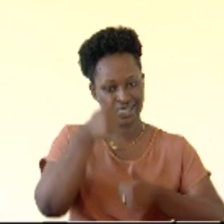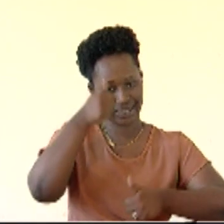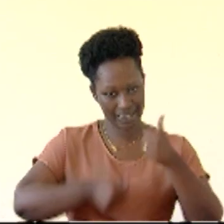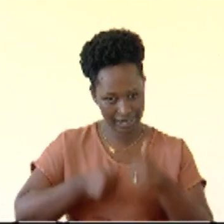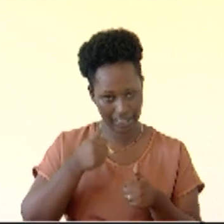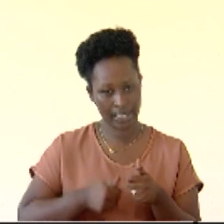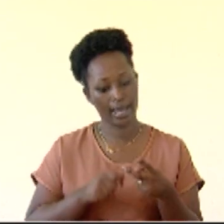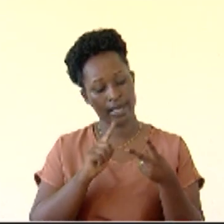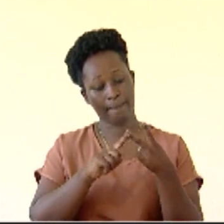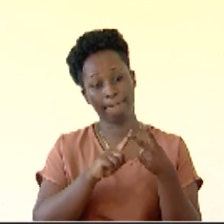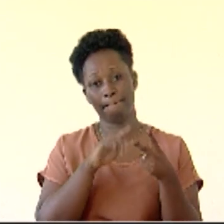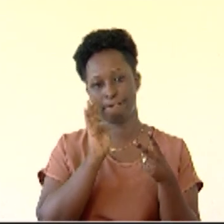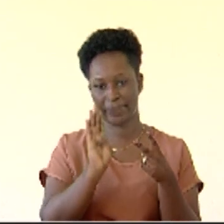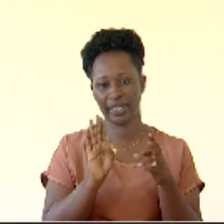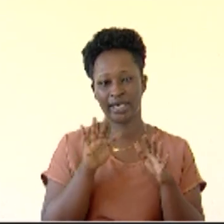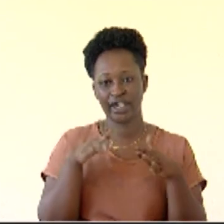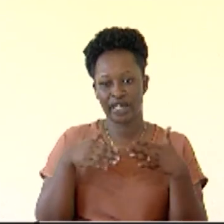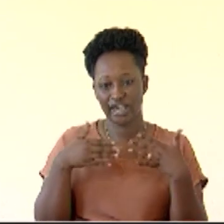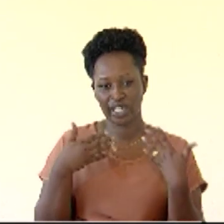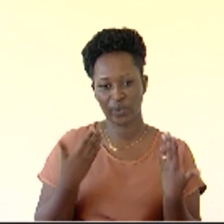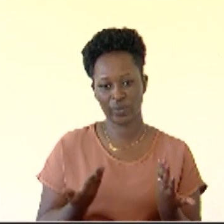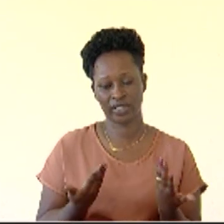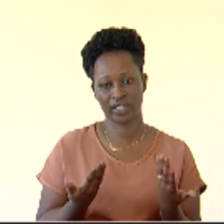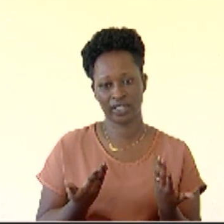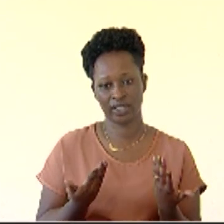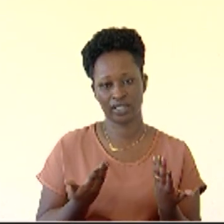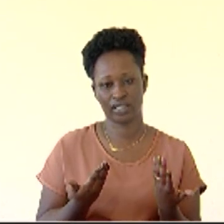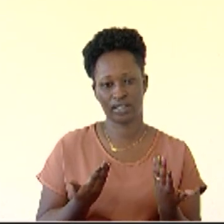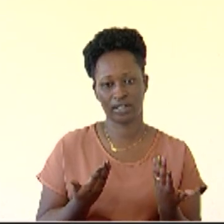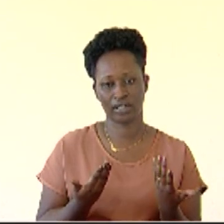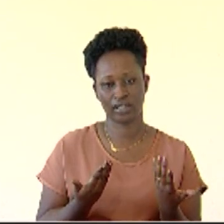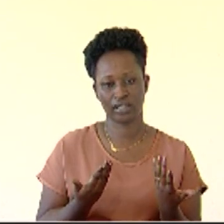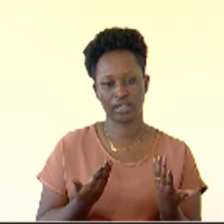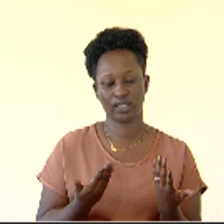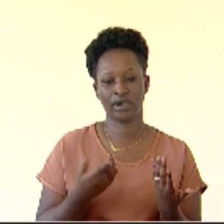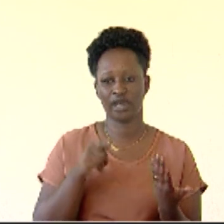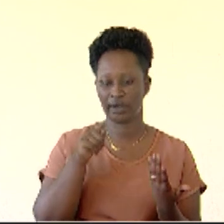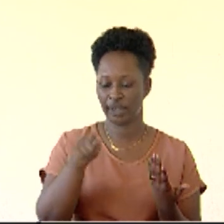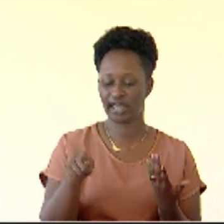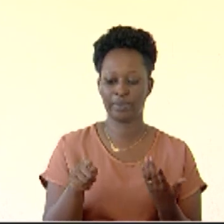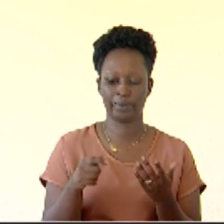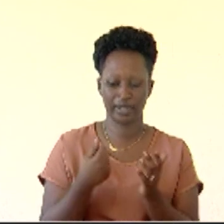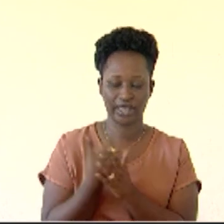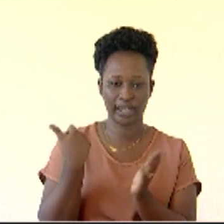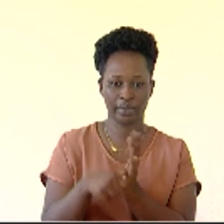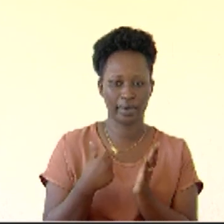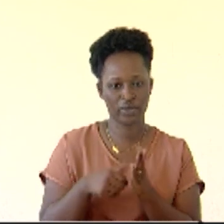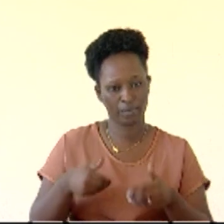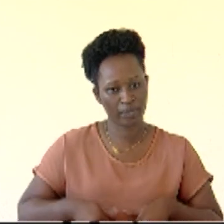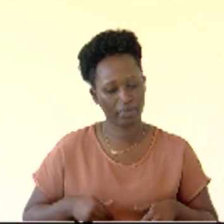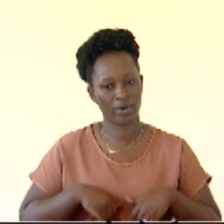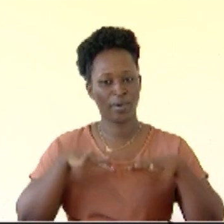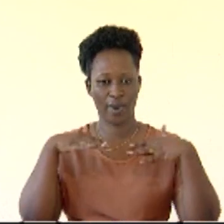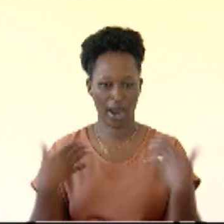B, and even how is it challenging the teenagers? So student, I think you are going through the home assignment and even the